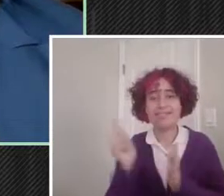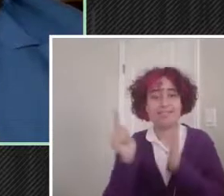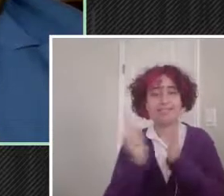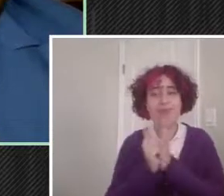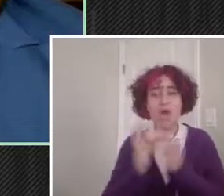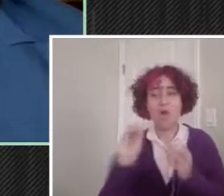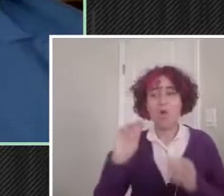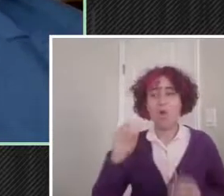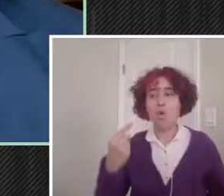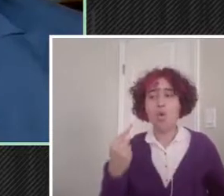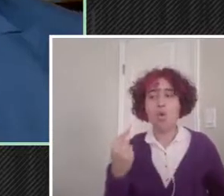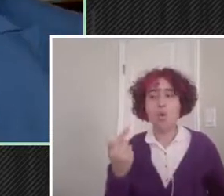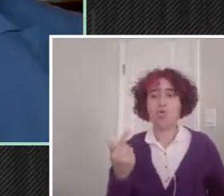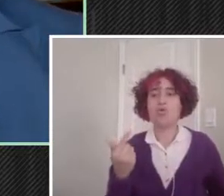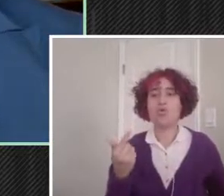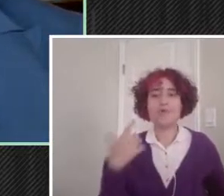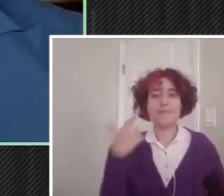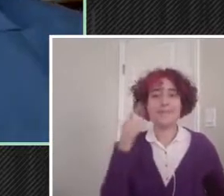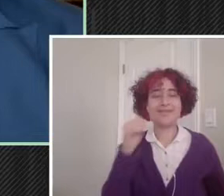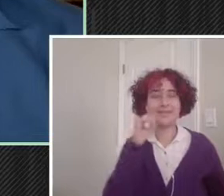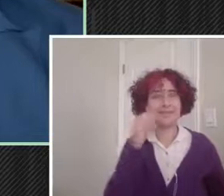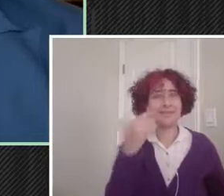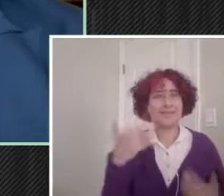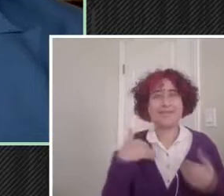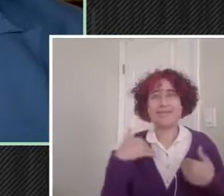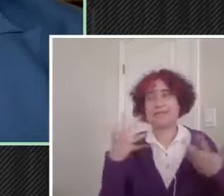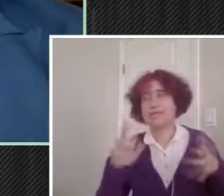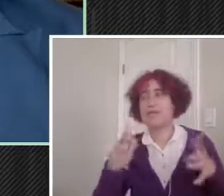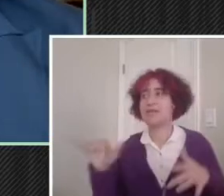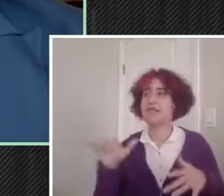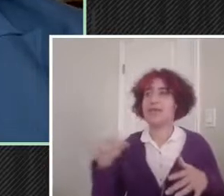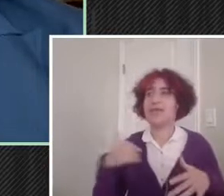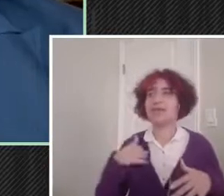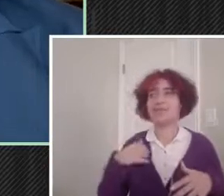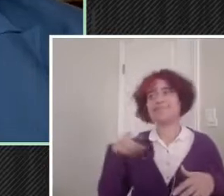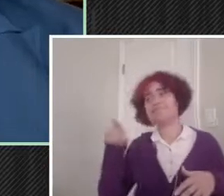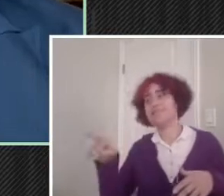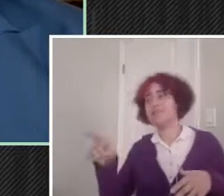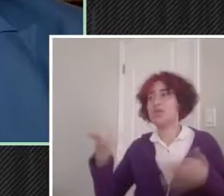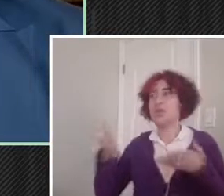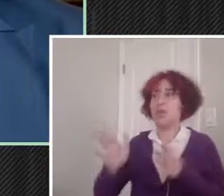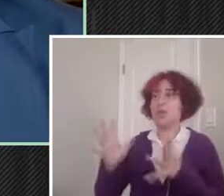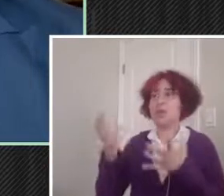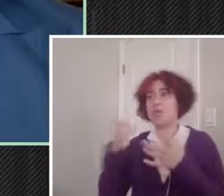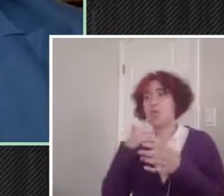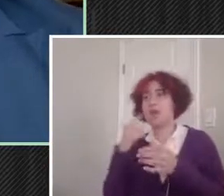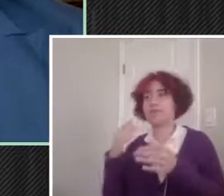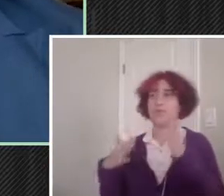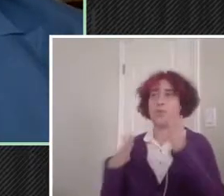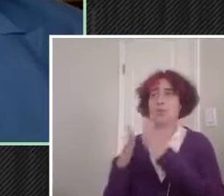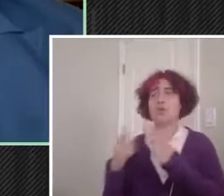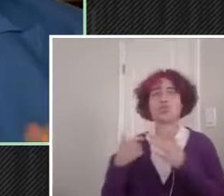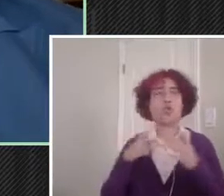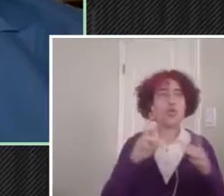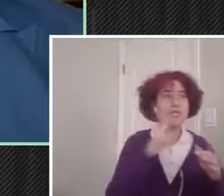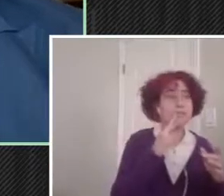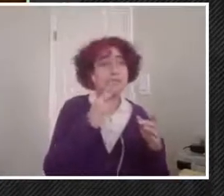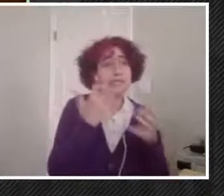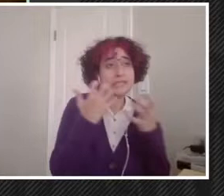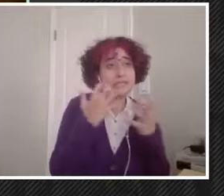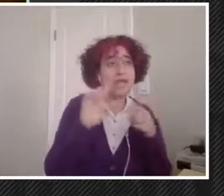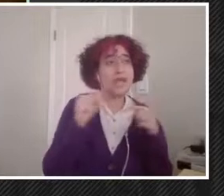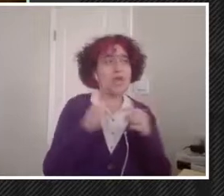because there's been this kind of go it their way approach, or there's been a concern about, you know, is this person